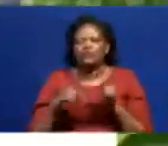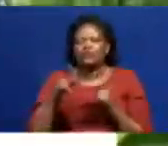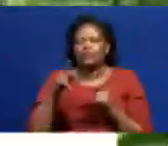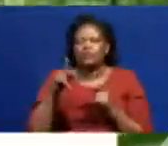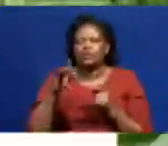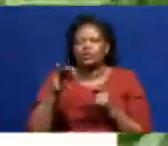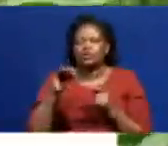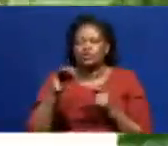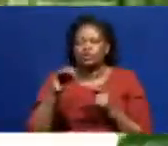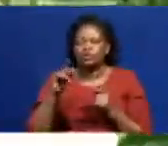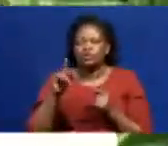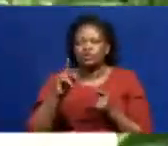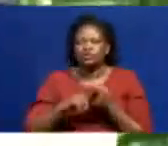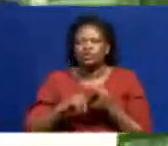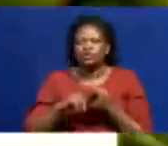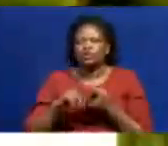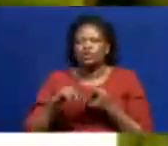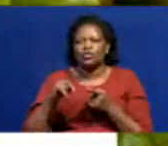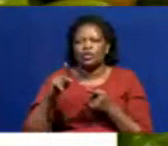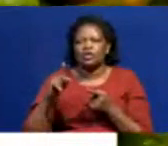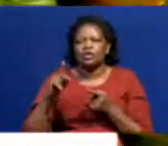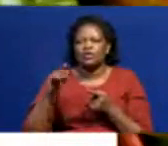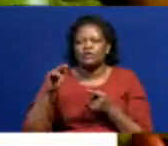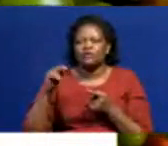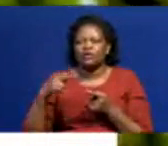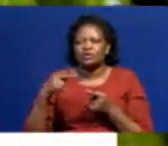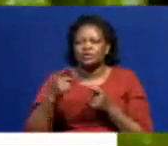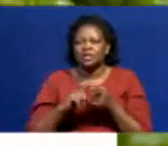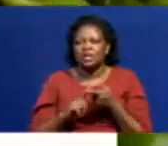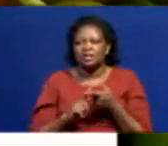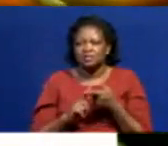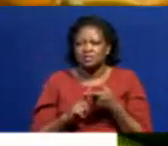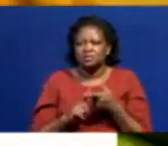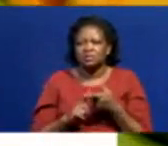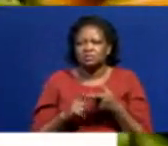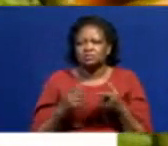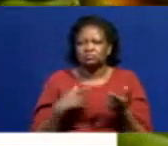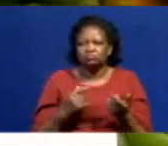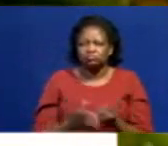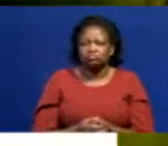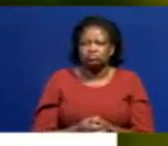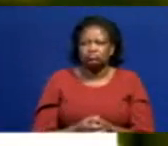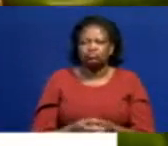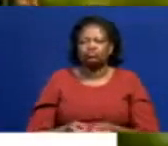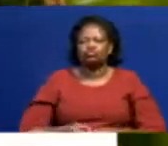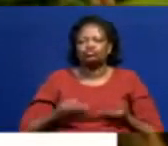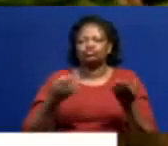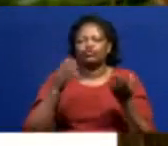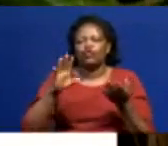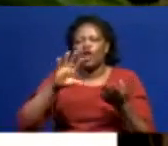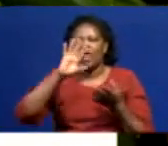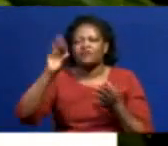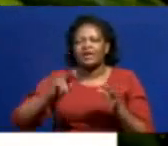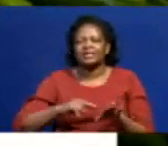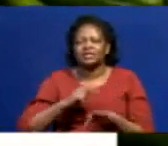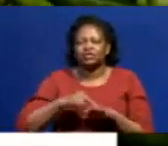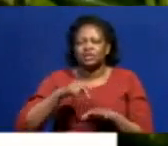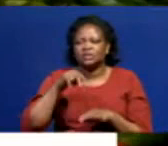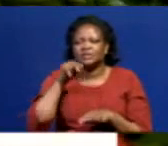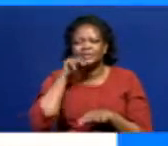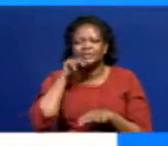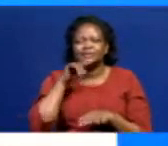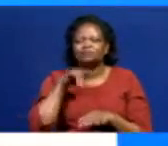to Kifresh and will be linking farmers to distributors across four African nations, Nigeria, Uganda and